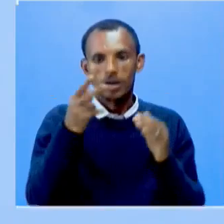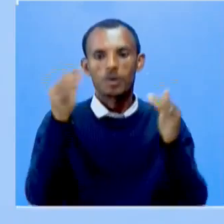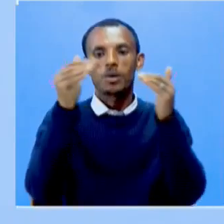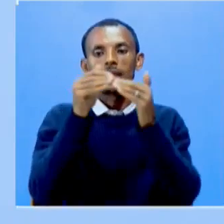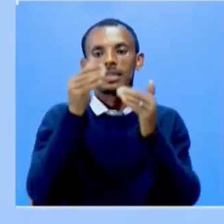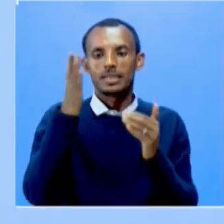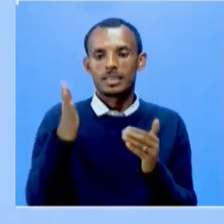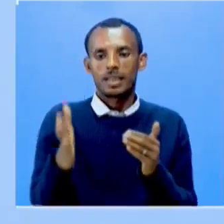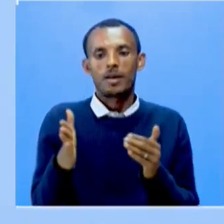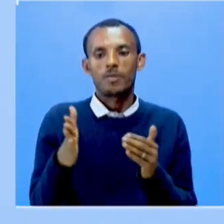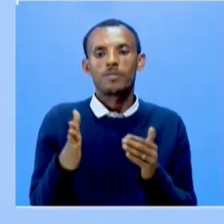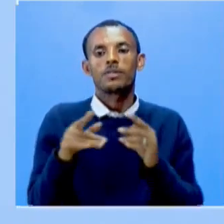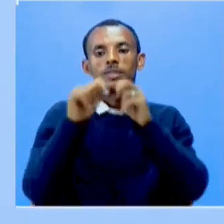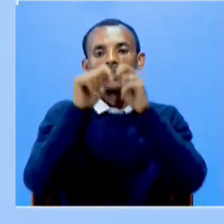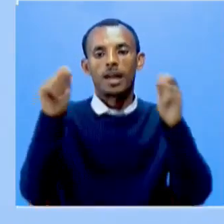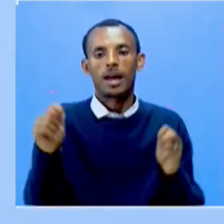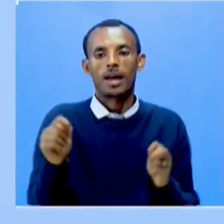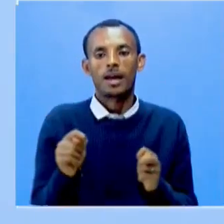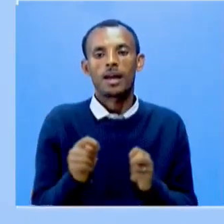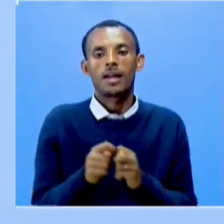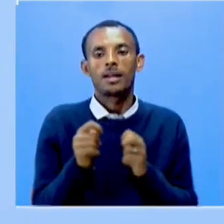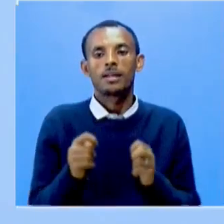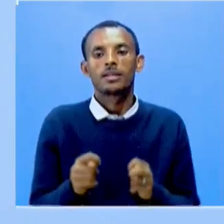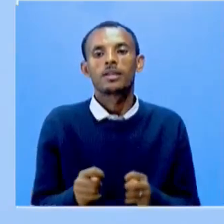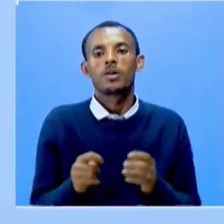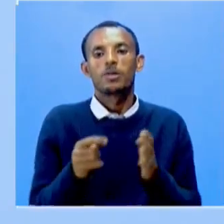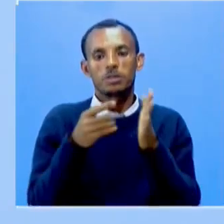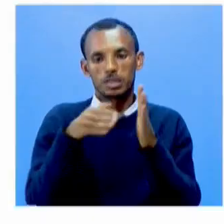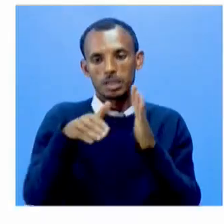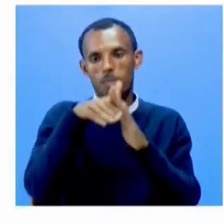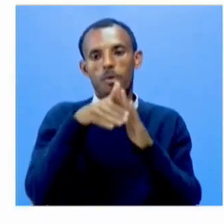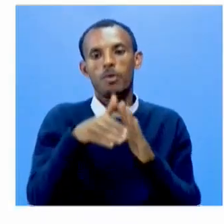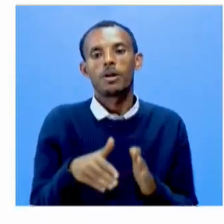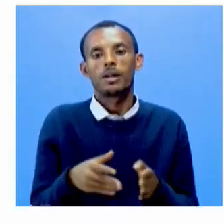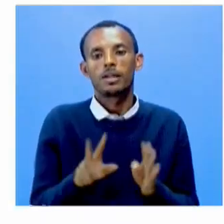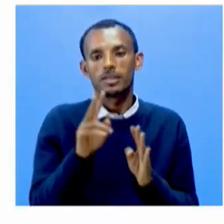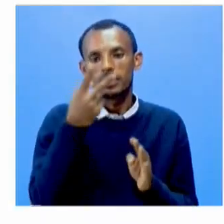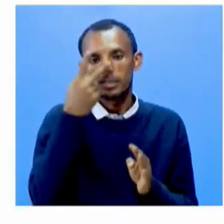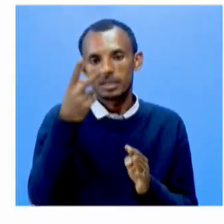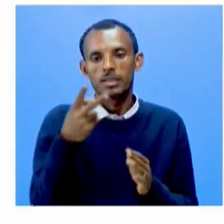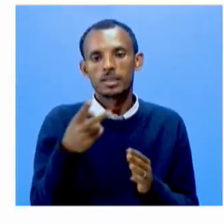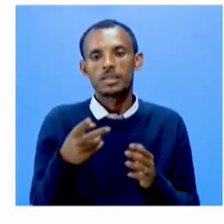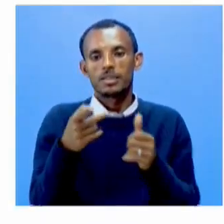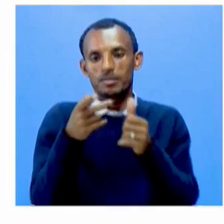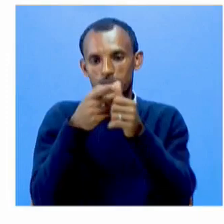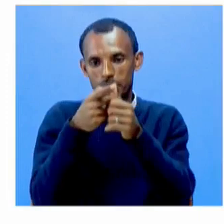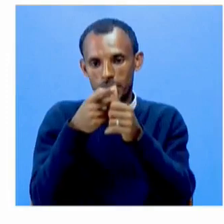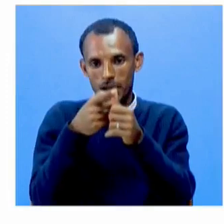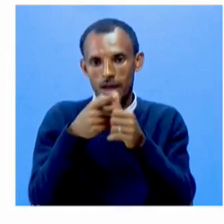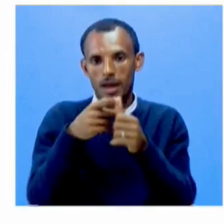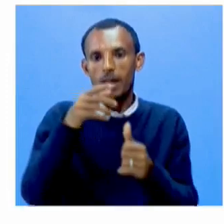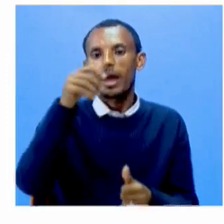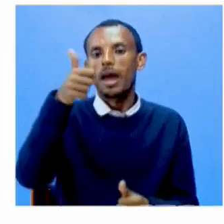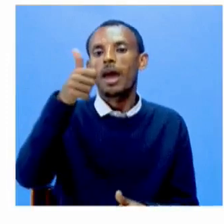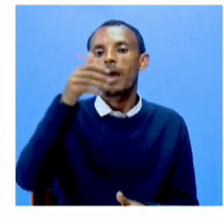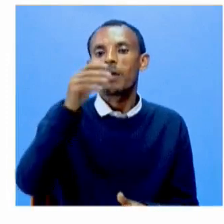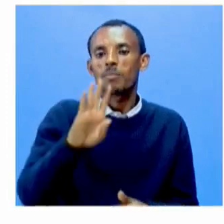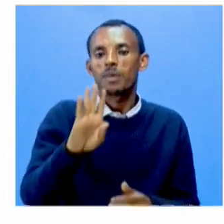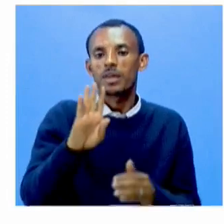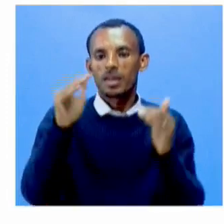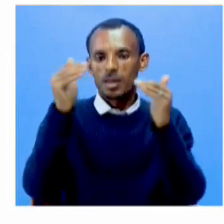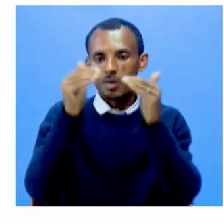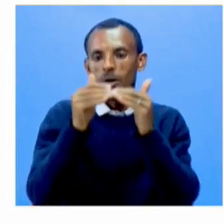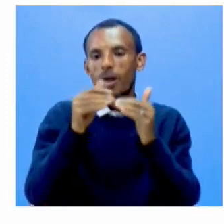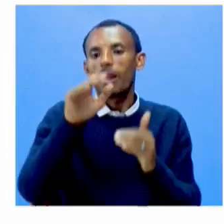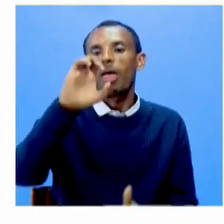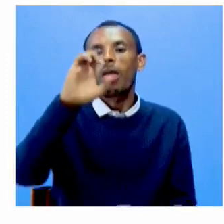the triangles with the same mark or symbols. Let's assume this side is congruent to